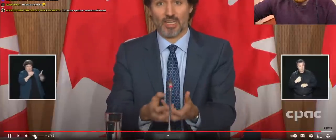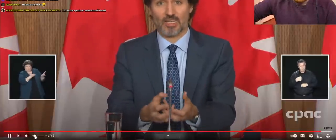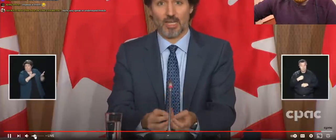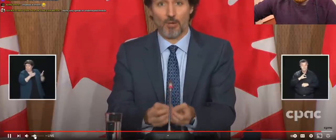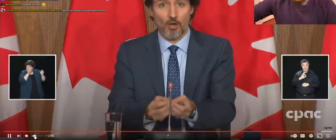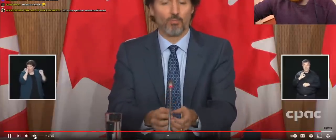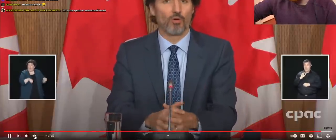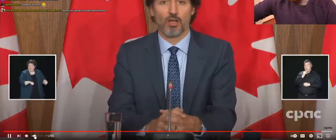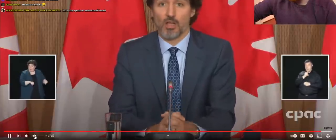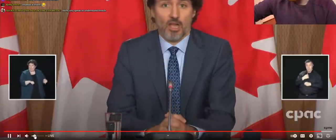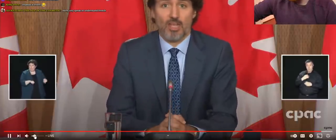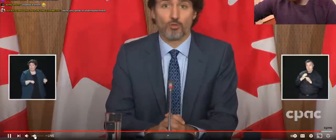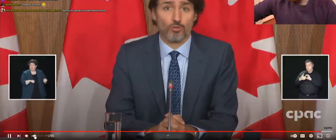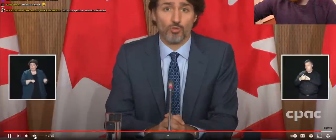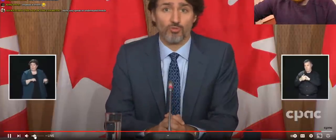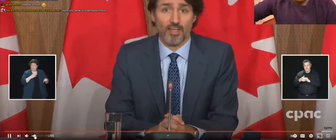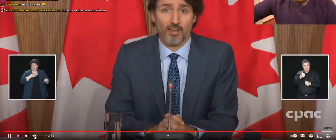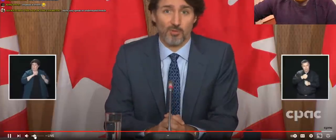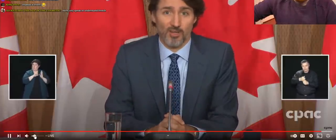yeah.